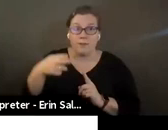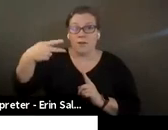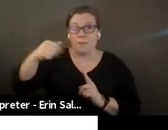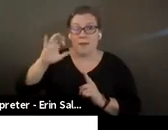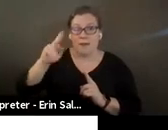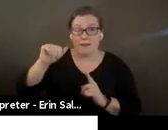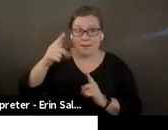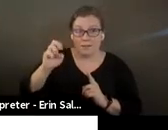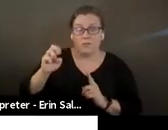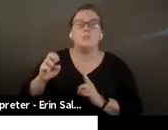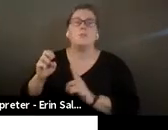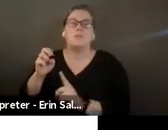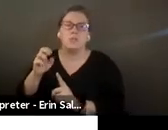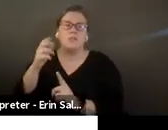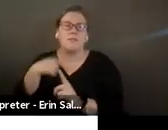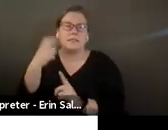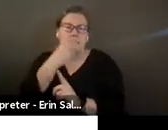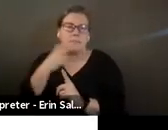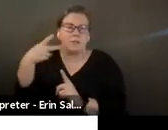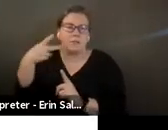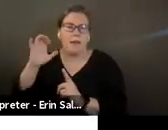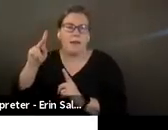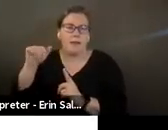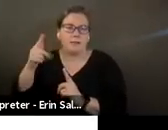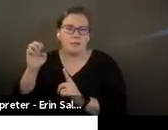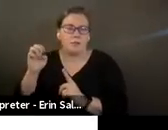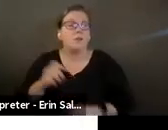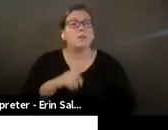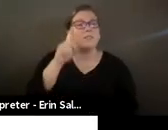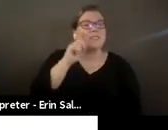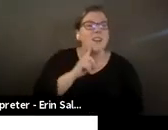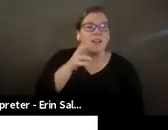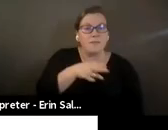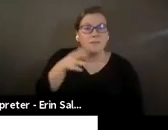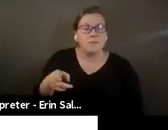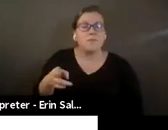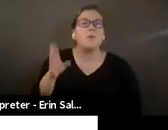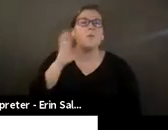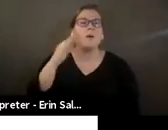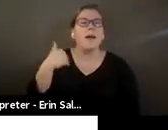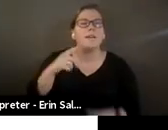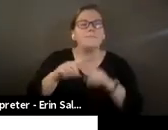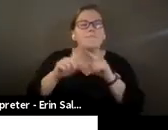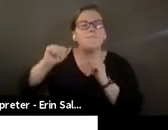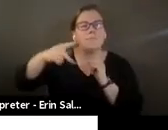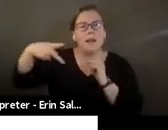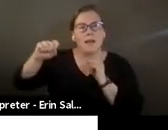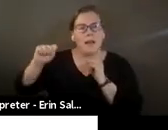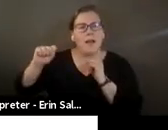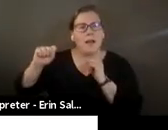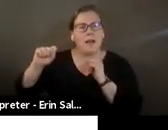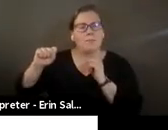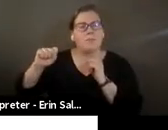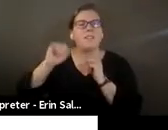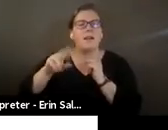of hearing, the package that's going to come on the iPad are going to be apps that are